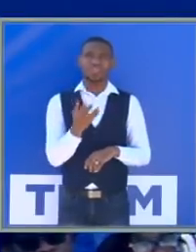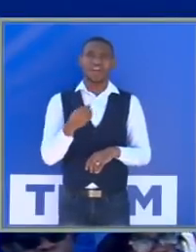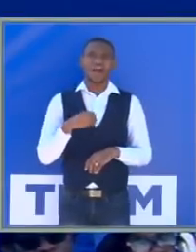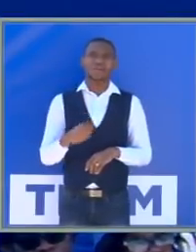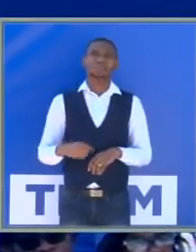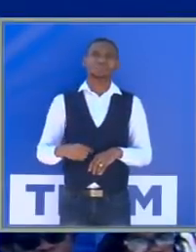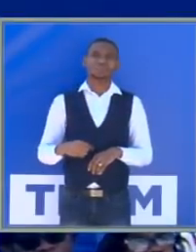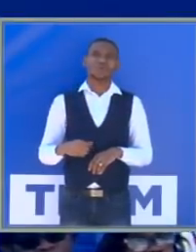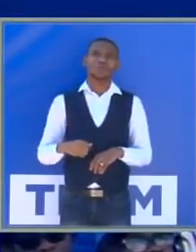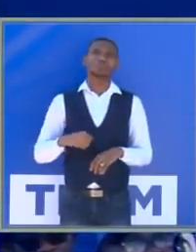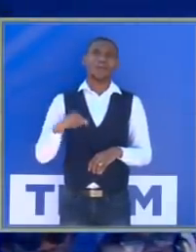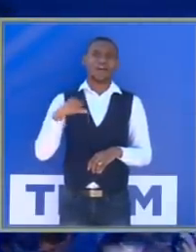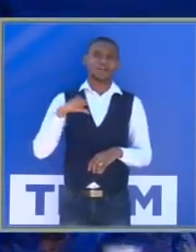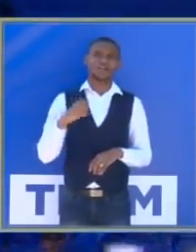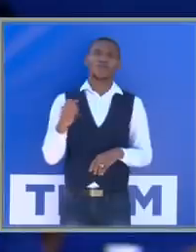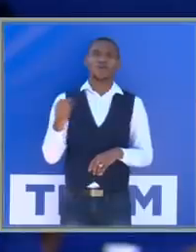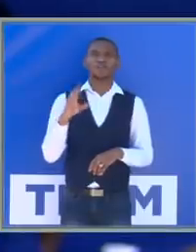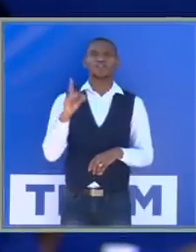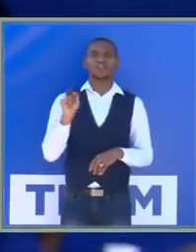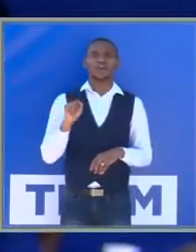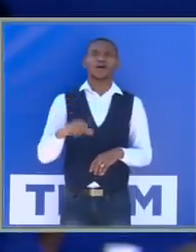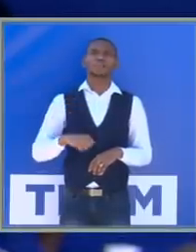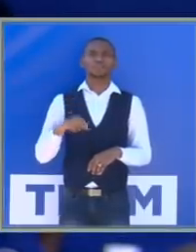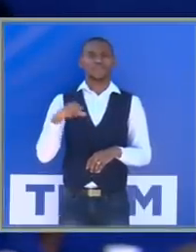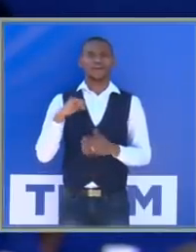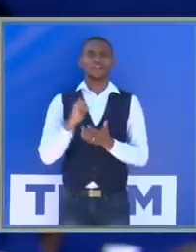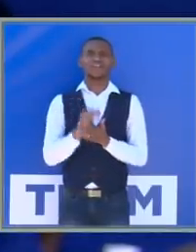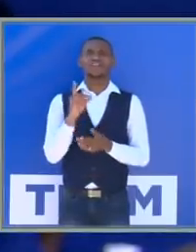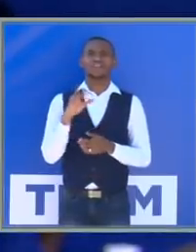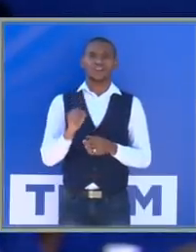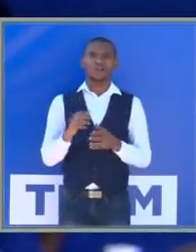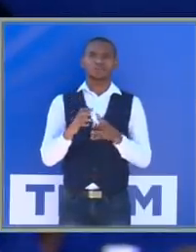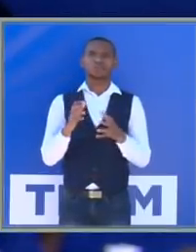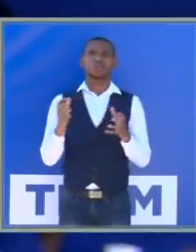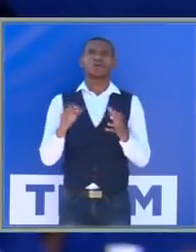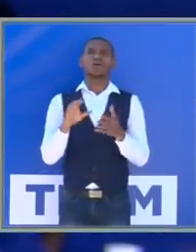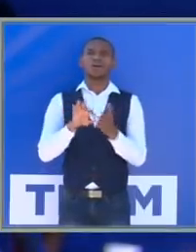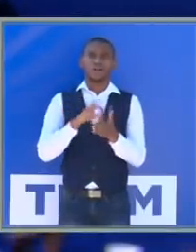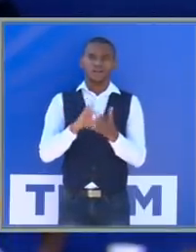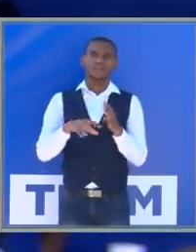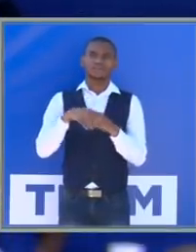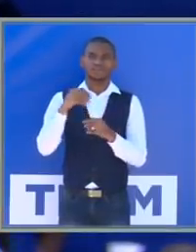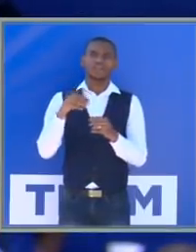DA. I'm proud that you're a party that has grown every single election, and you have grown up in